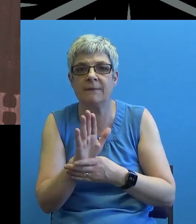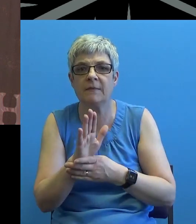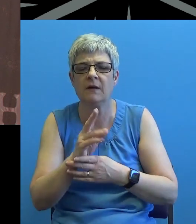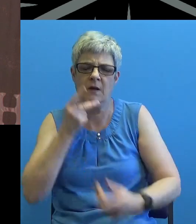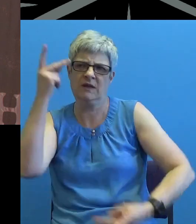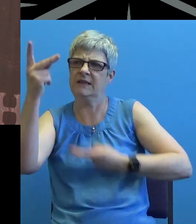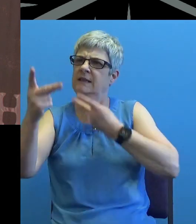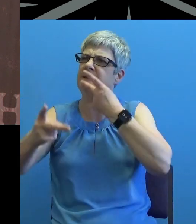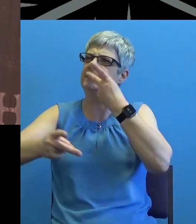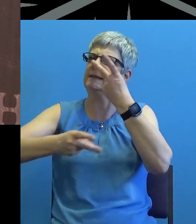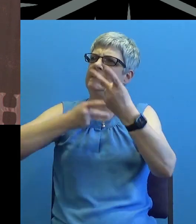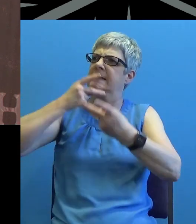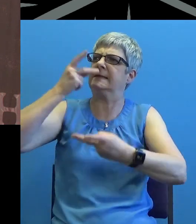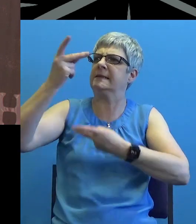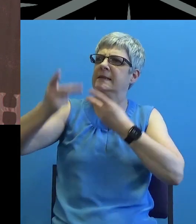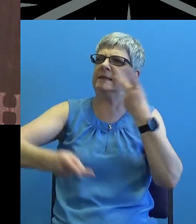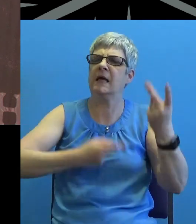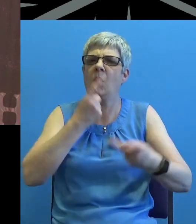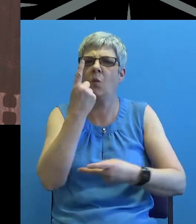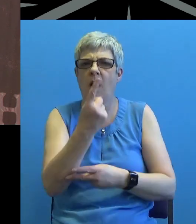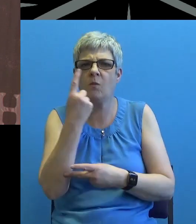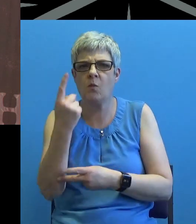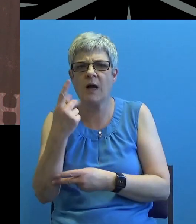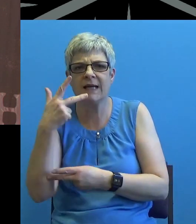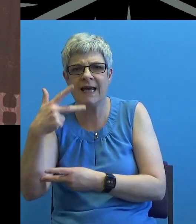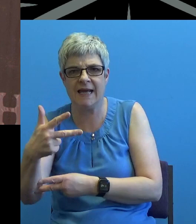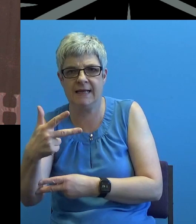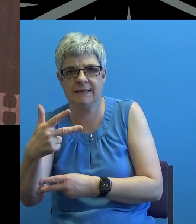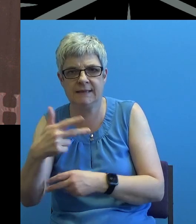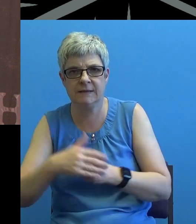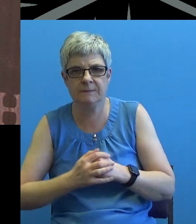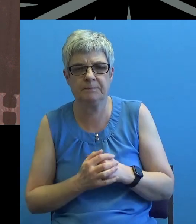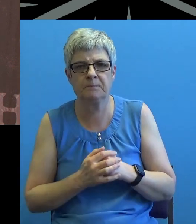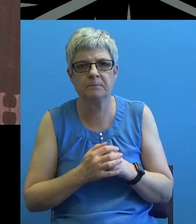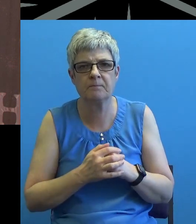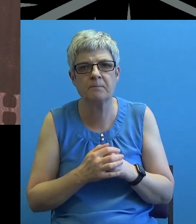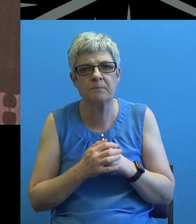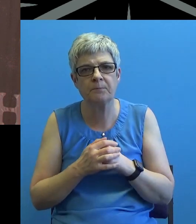song, reciting Psalm 118.